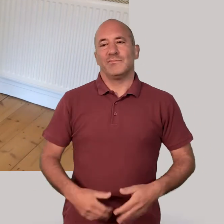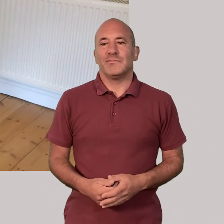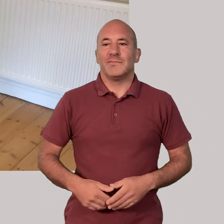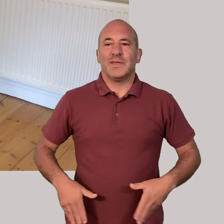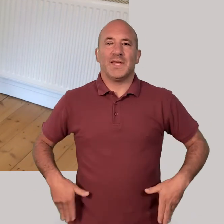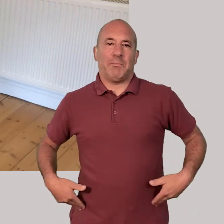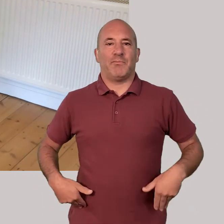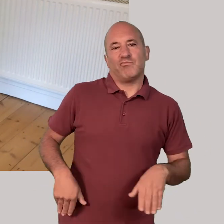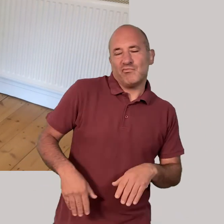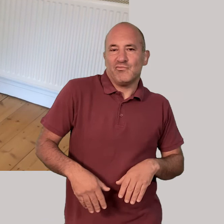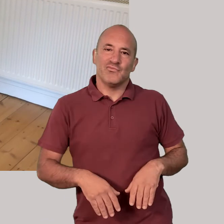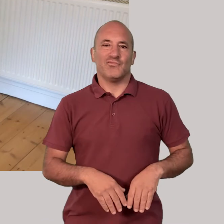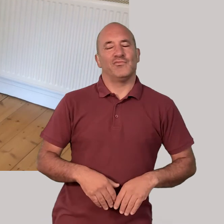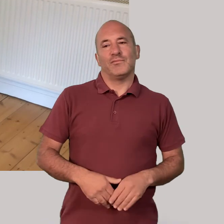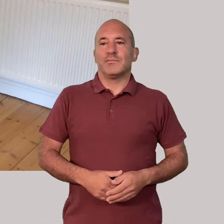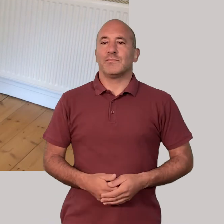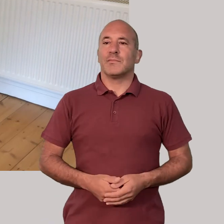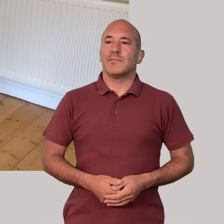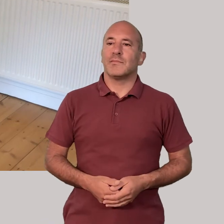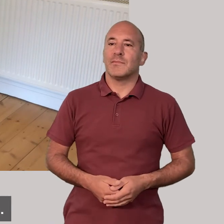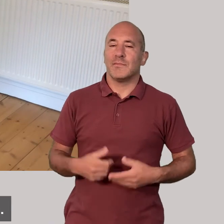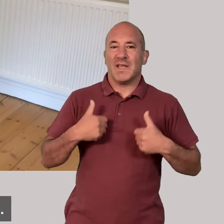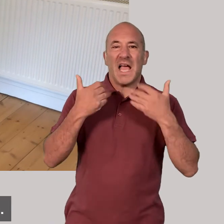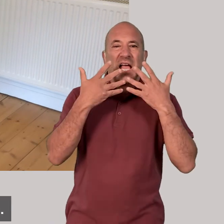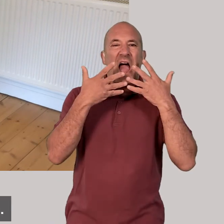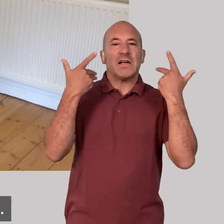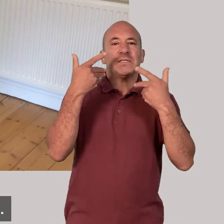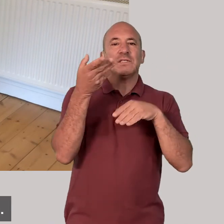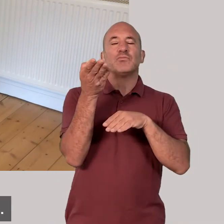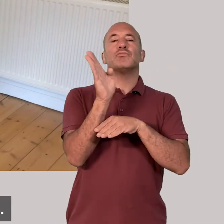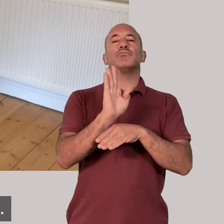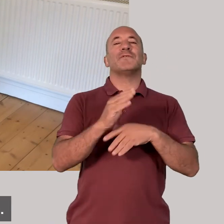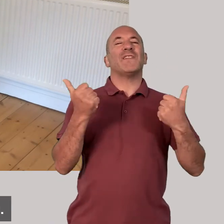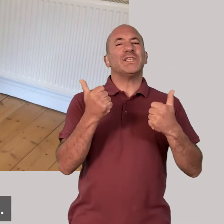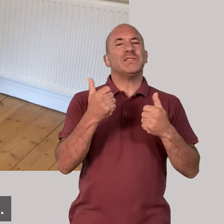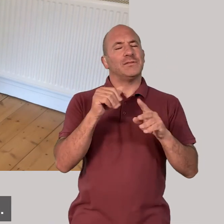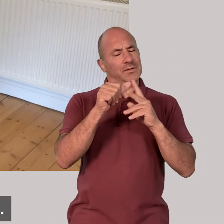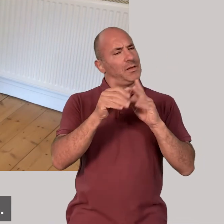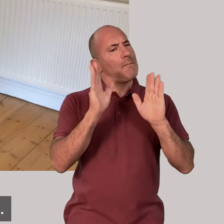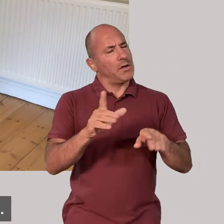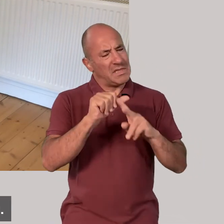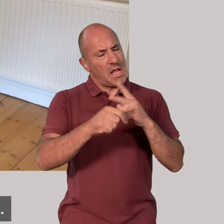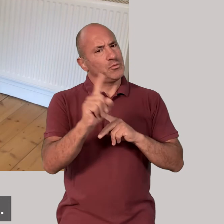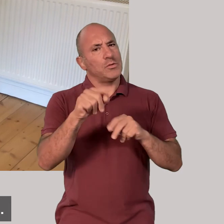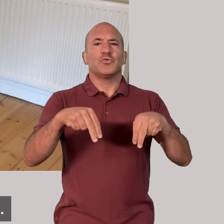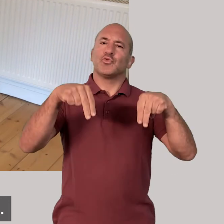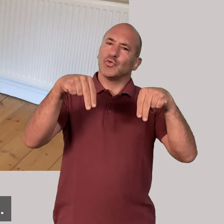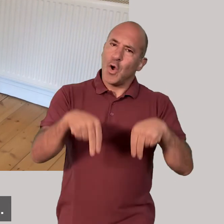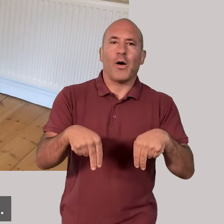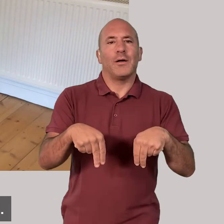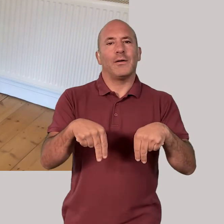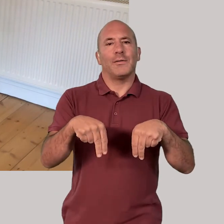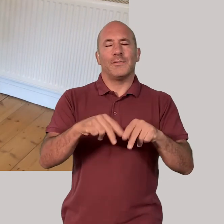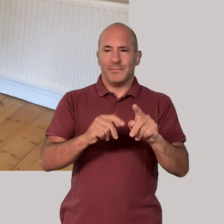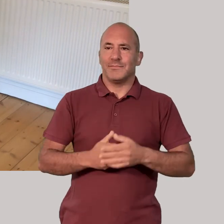Give your hips a wiggle. And we've just done cat pose, so it would be unfair not to do a dog